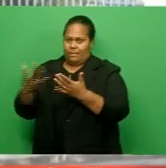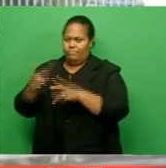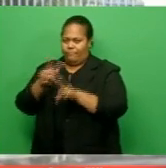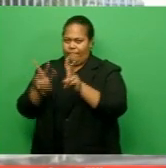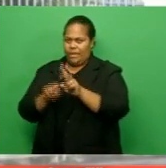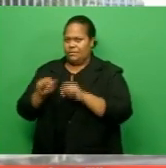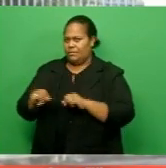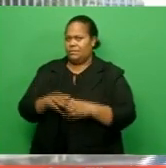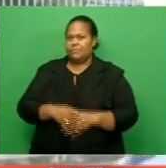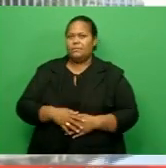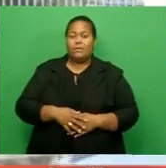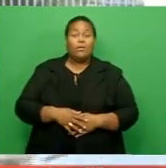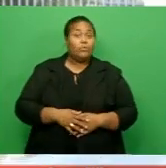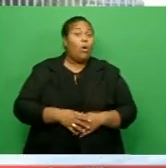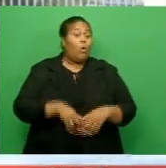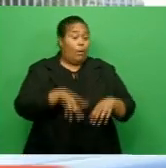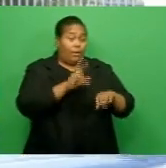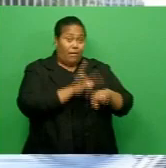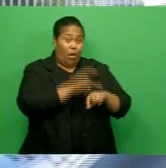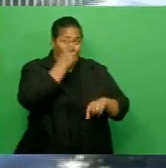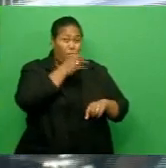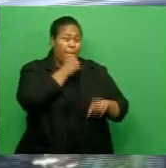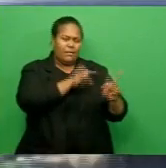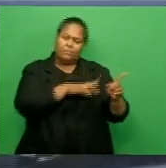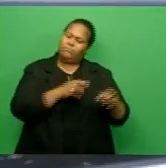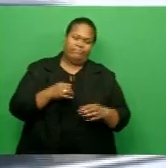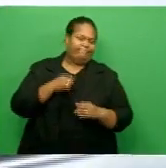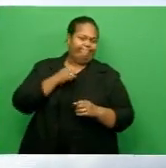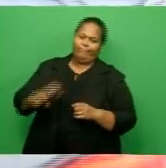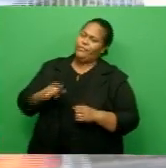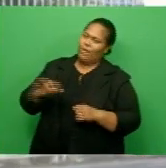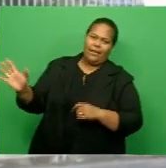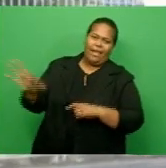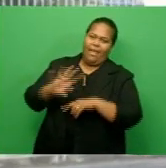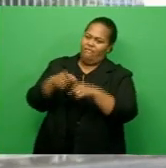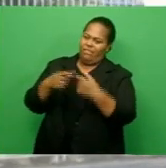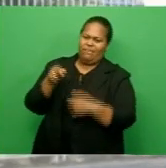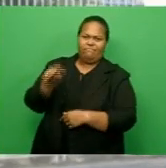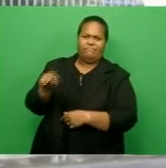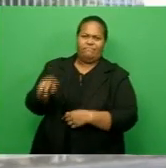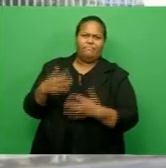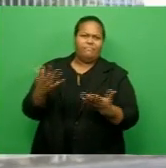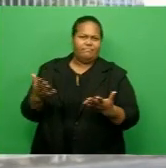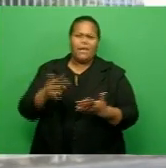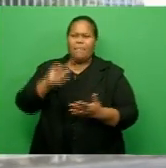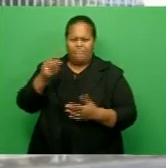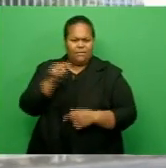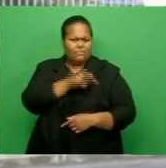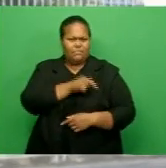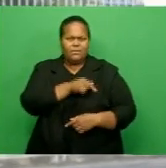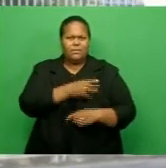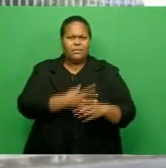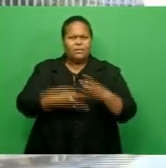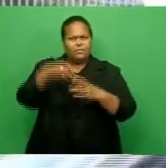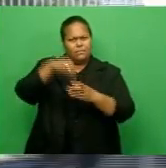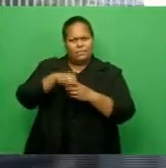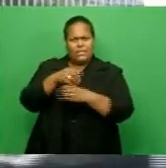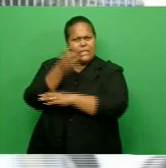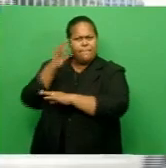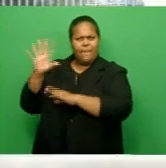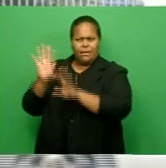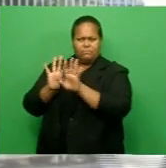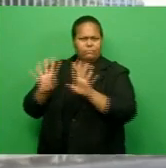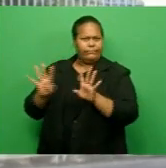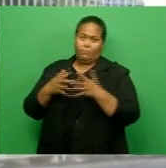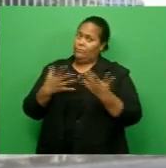him. However, the fact that he has spoken against a potential candidate while sitting on a supposedly independent panel may